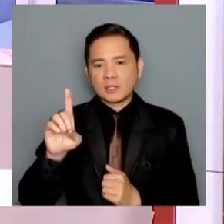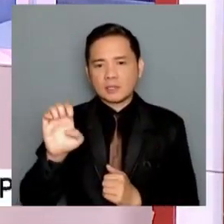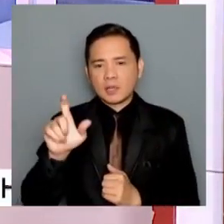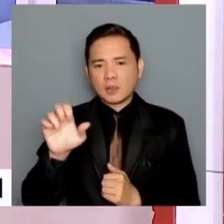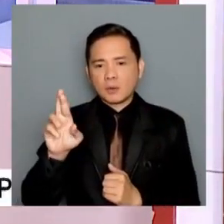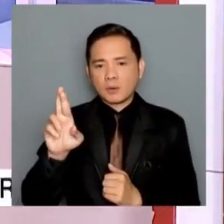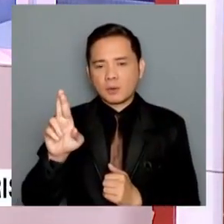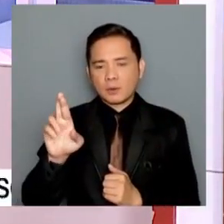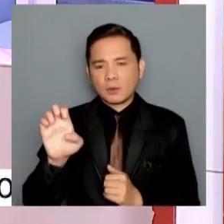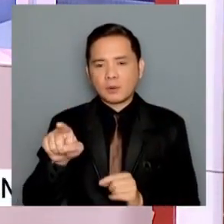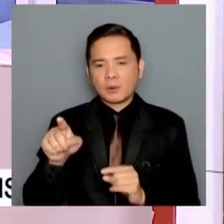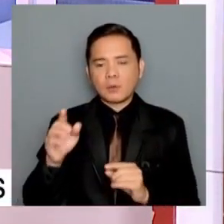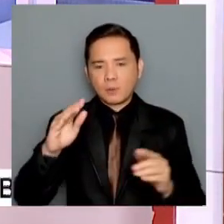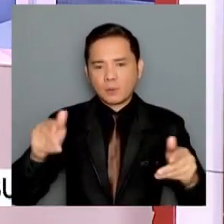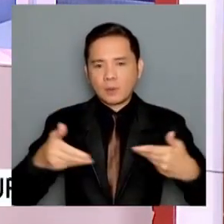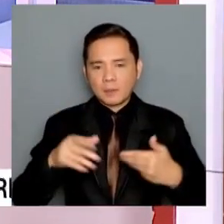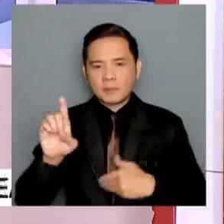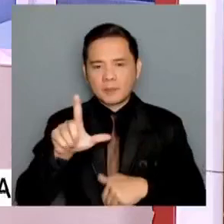Dateline Philippines.